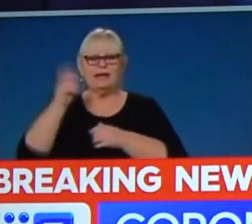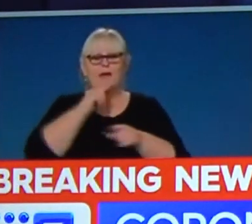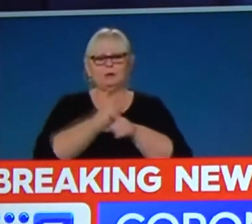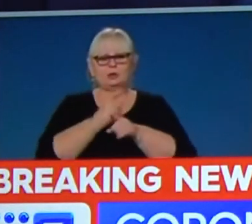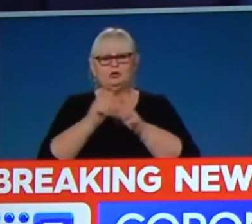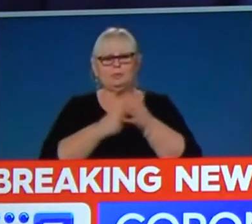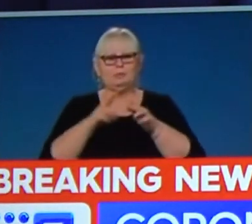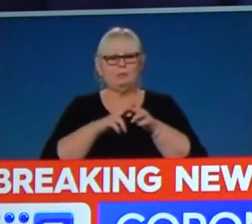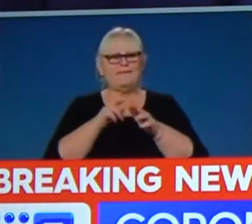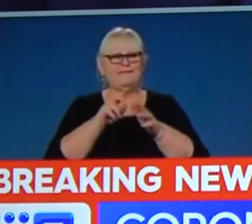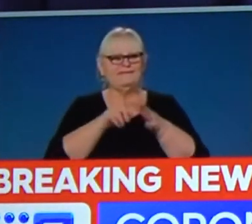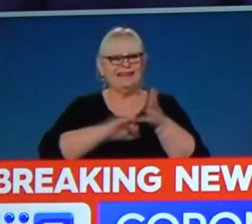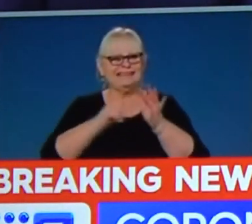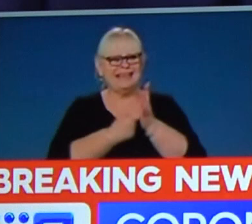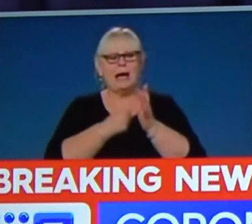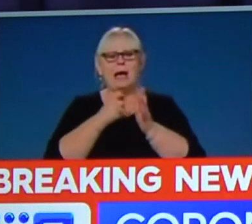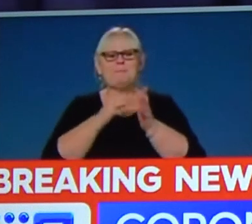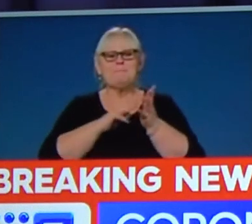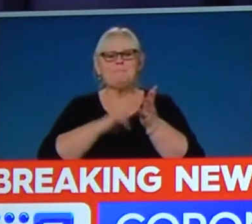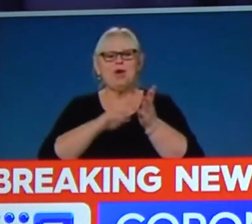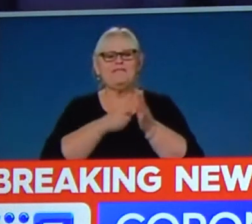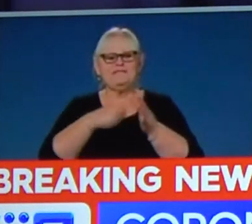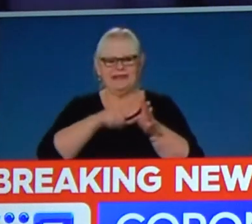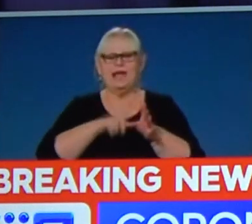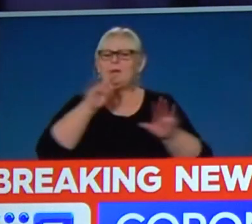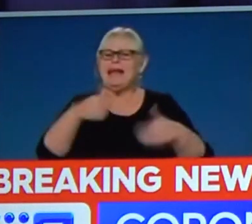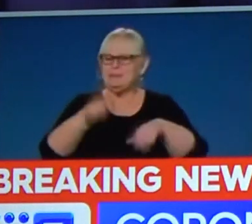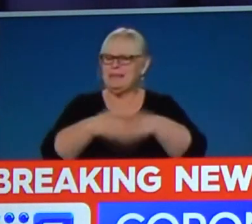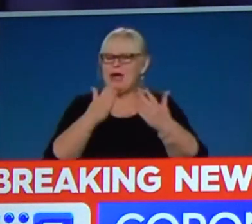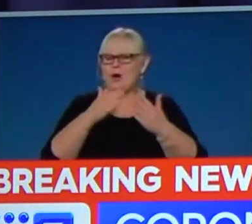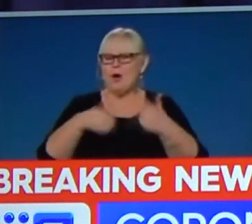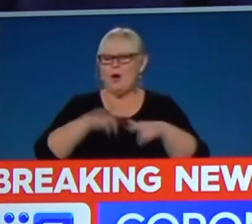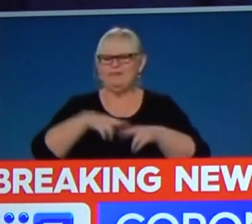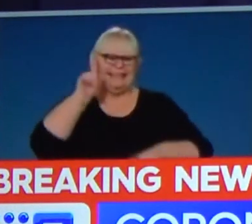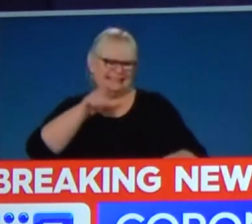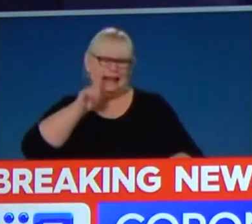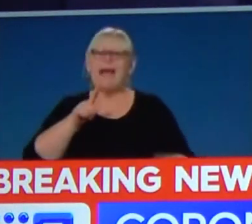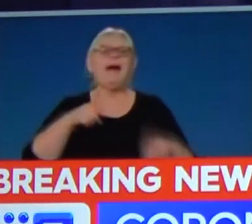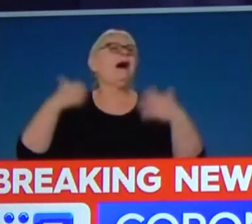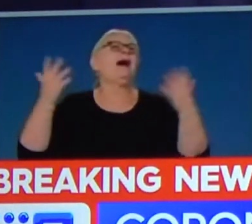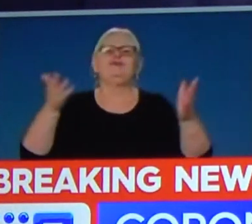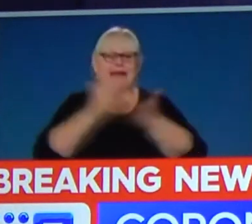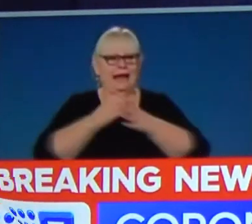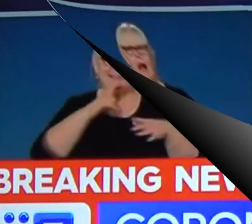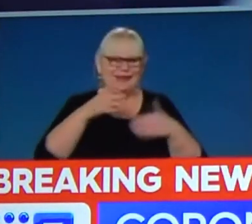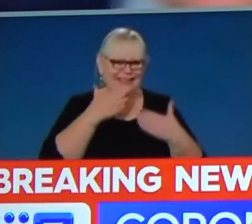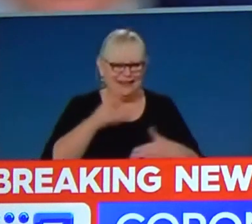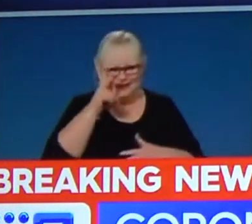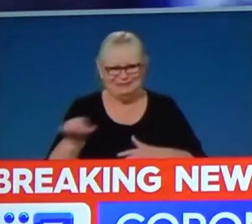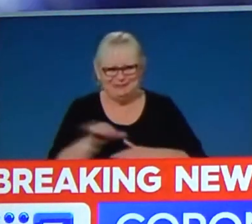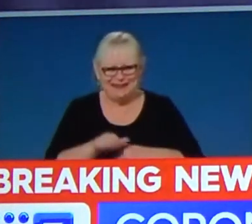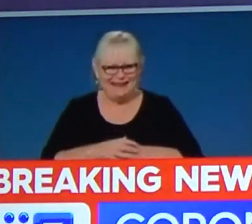and Murphy. Sorry, we gave him a day off yesterday, which he thoroughly deserved. And so, thank you very much,